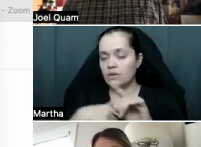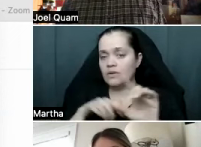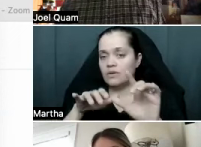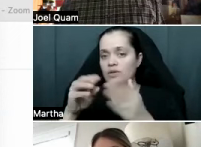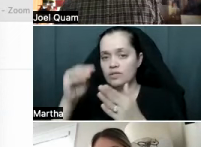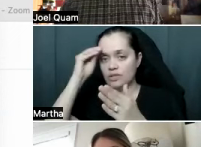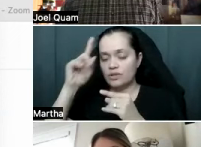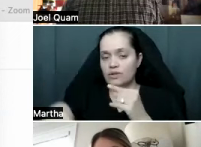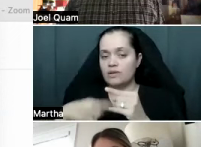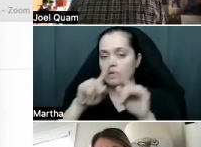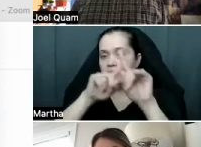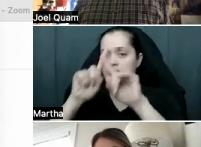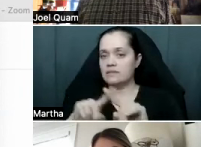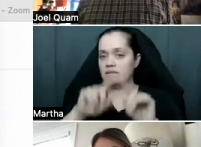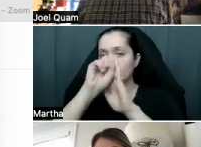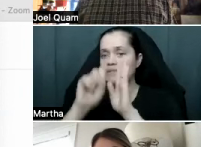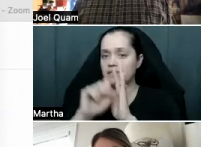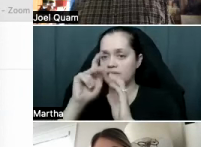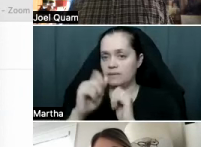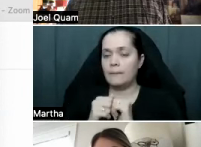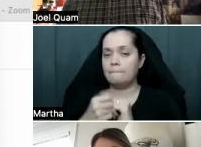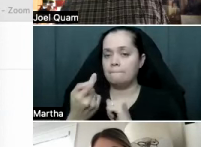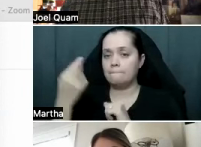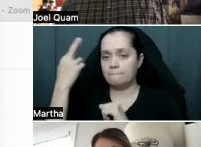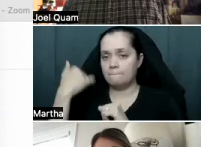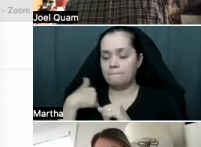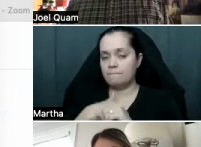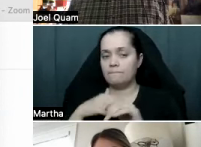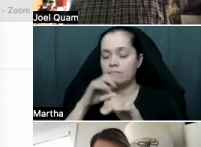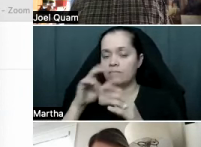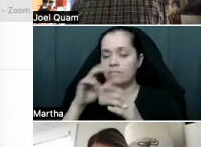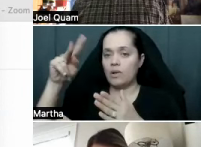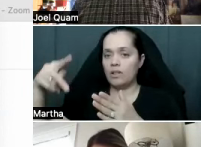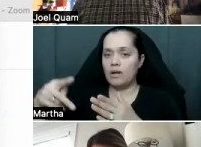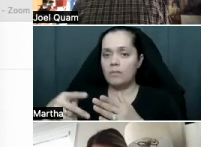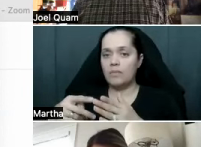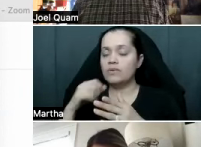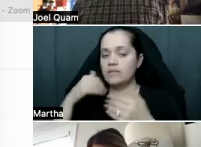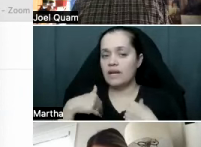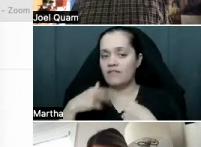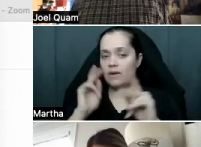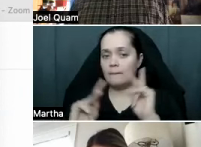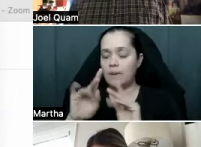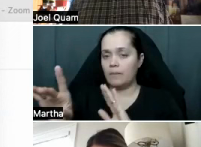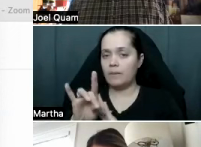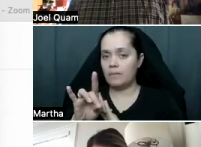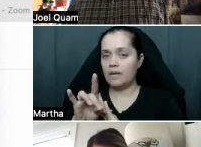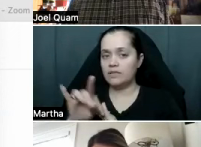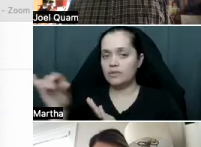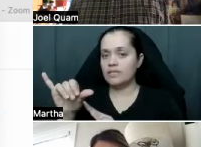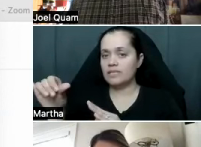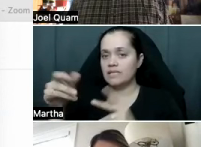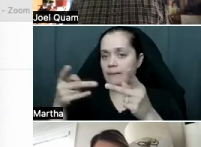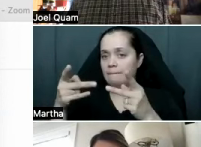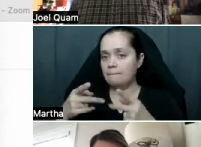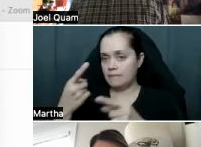different states. That's one reason why we didn't double up. We didn't have people choose to do the same